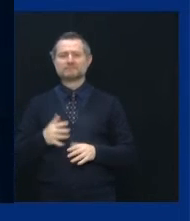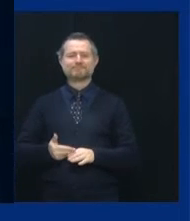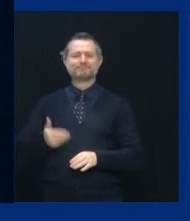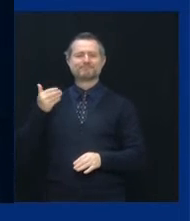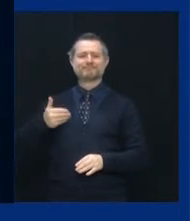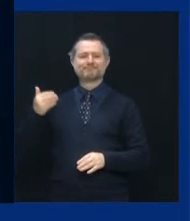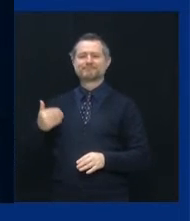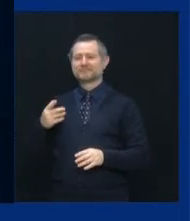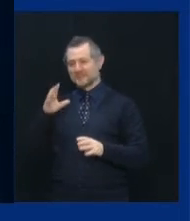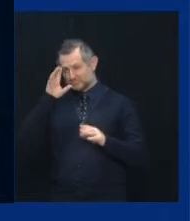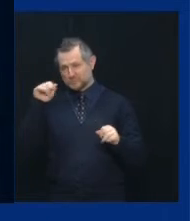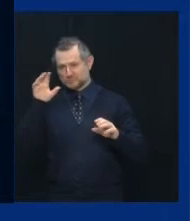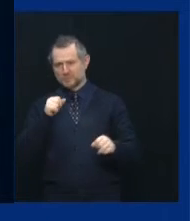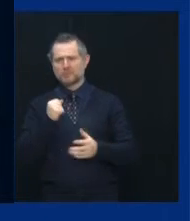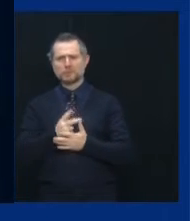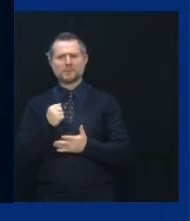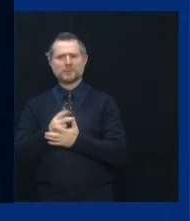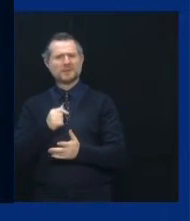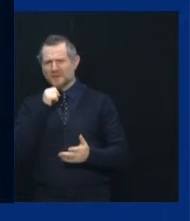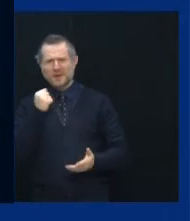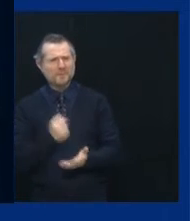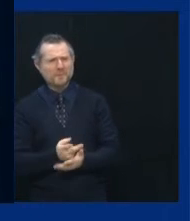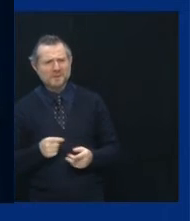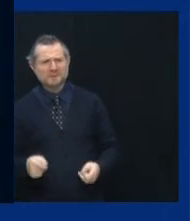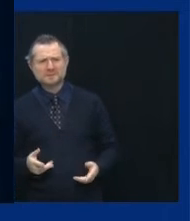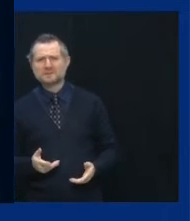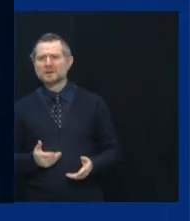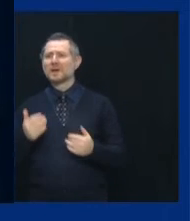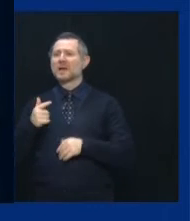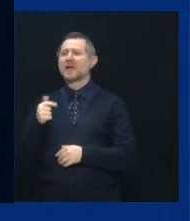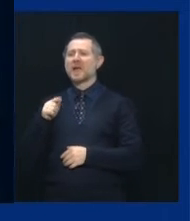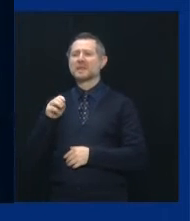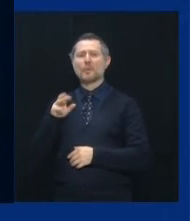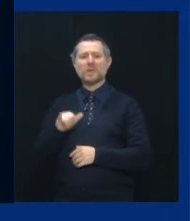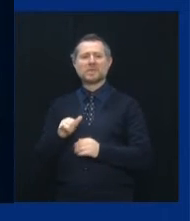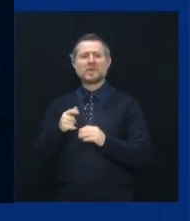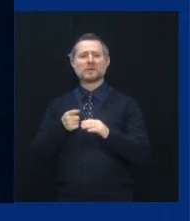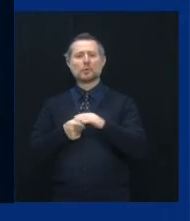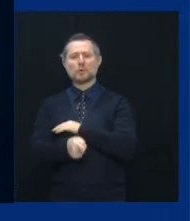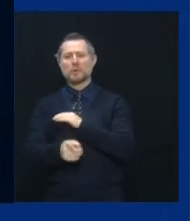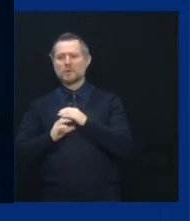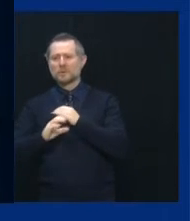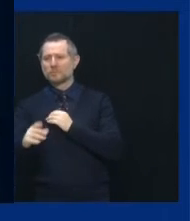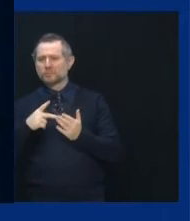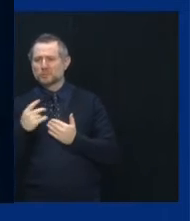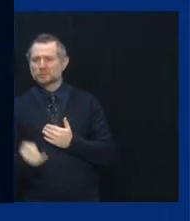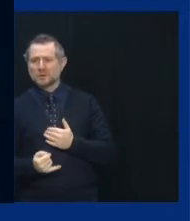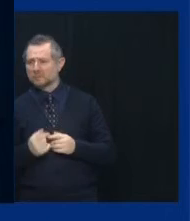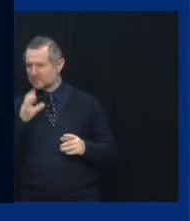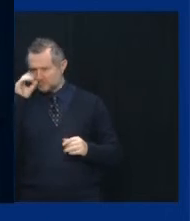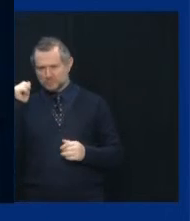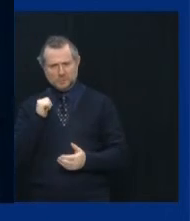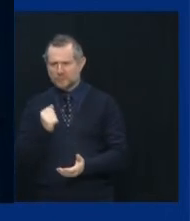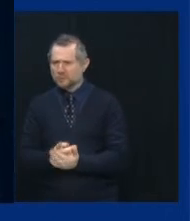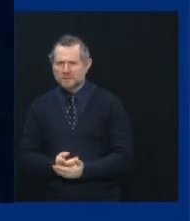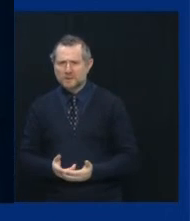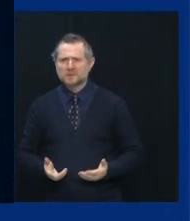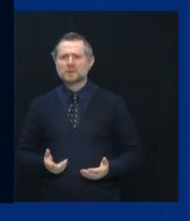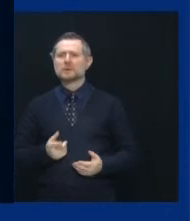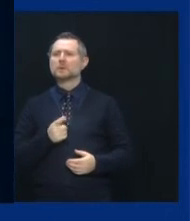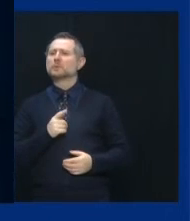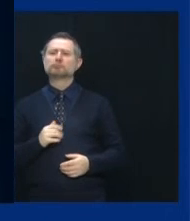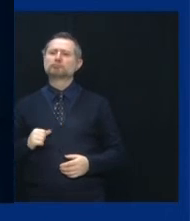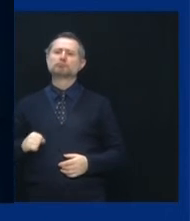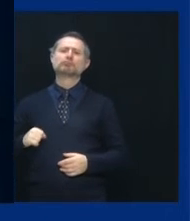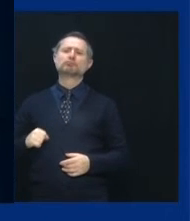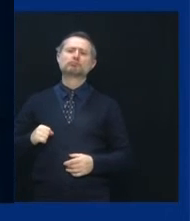Manhattan. The Gateway Tunnels, the president didn't fund them just out of political pique.